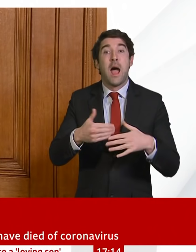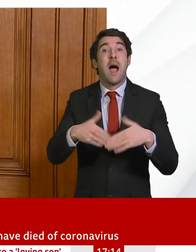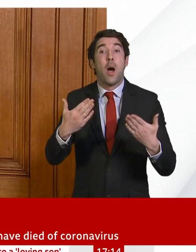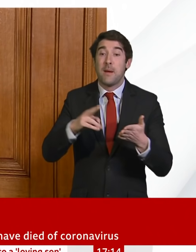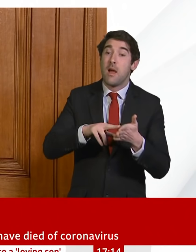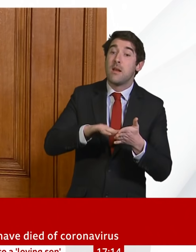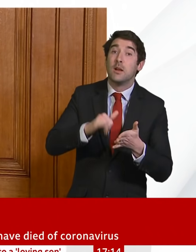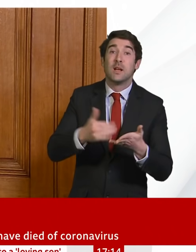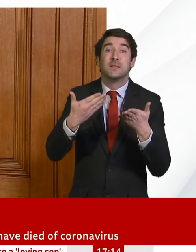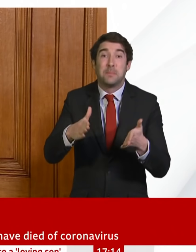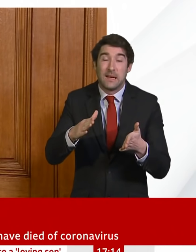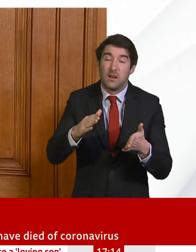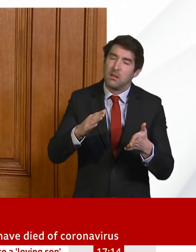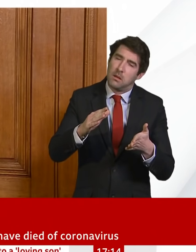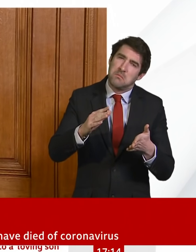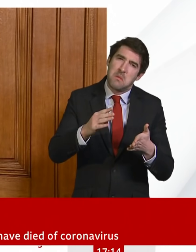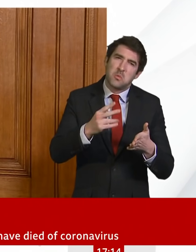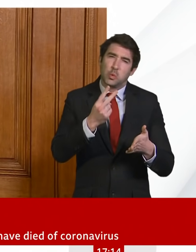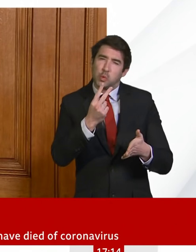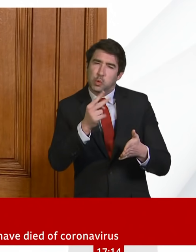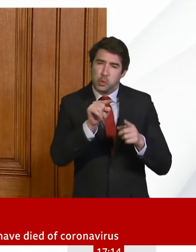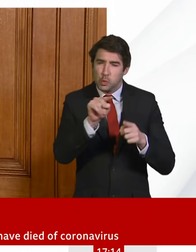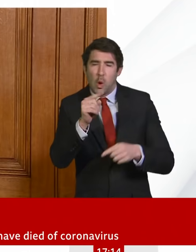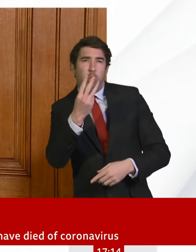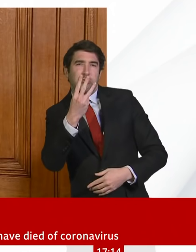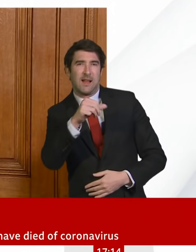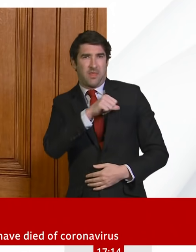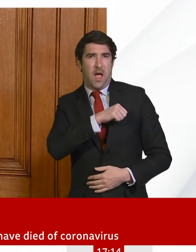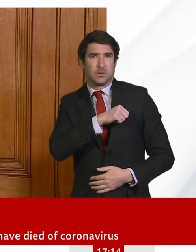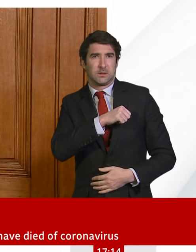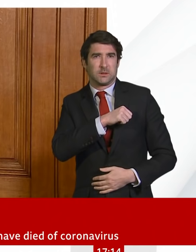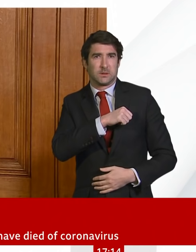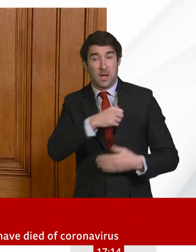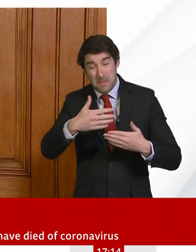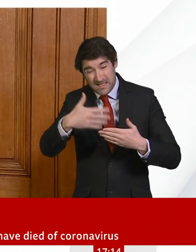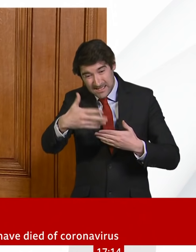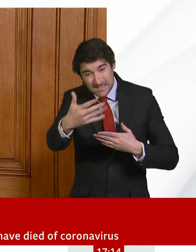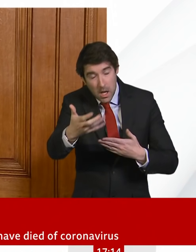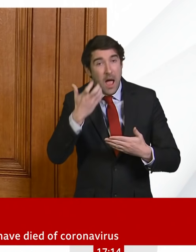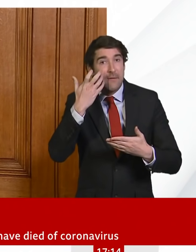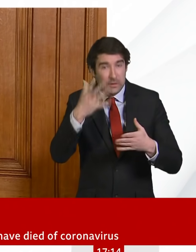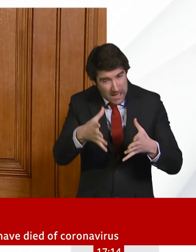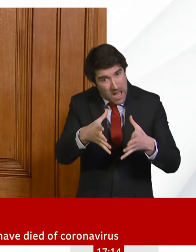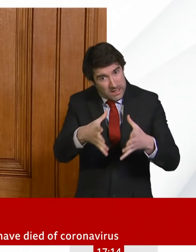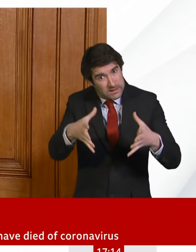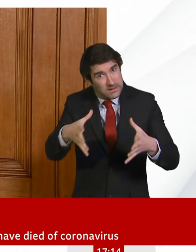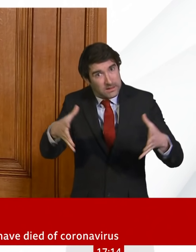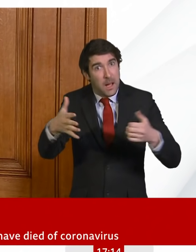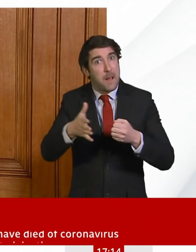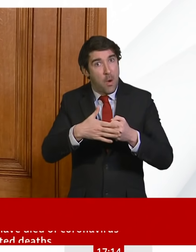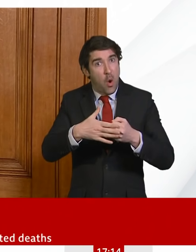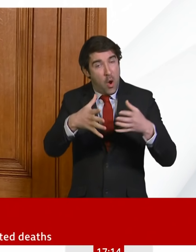capacity, for example, today for almost 3,000. And that will increase as we get to 25,000, that capacity. But the